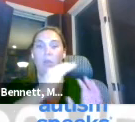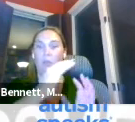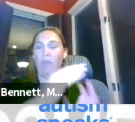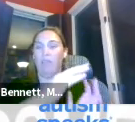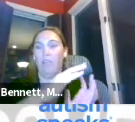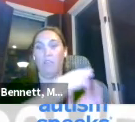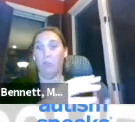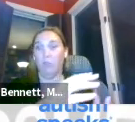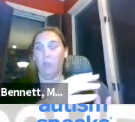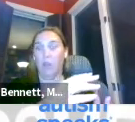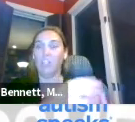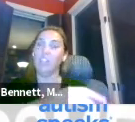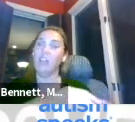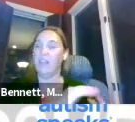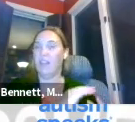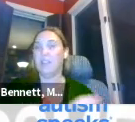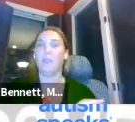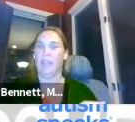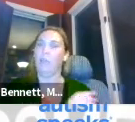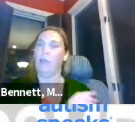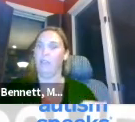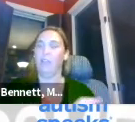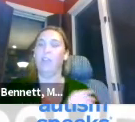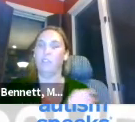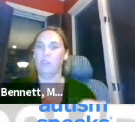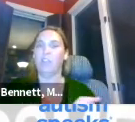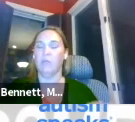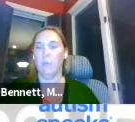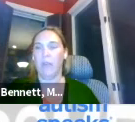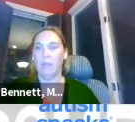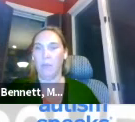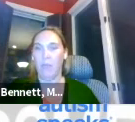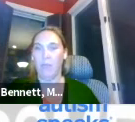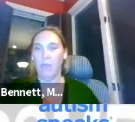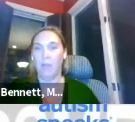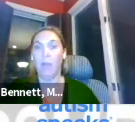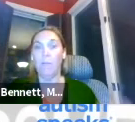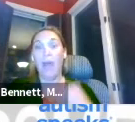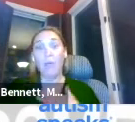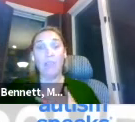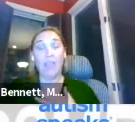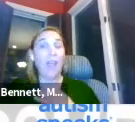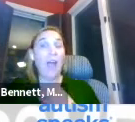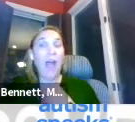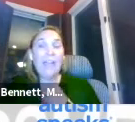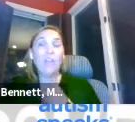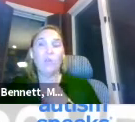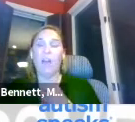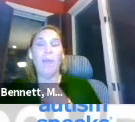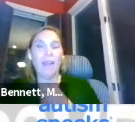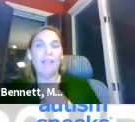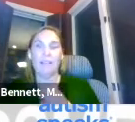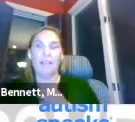level based on their social communication, and then a different level based on their restricted or repetitive behaviors. I will say I